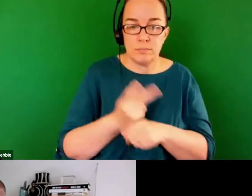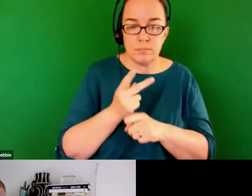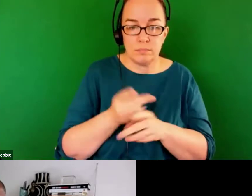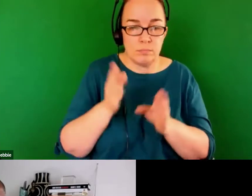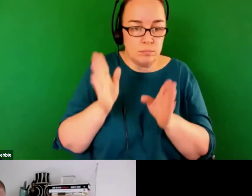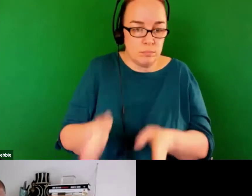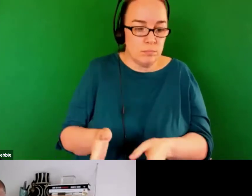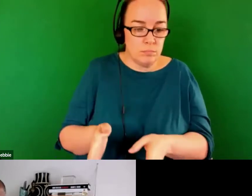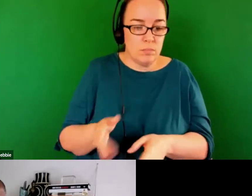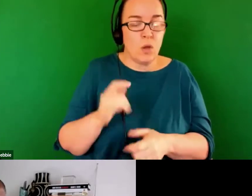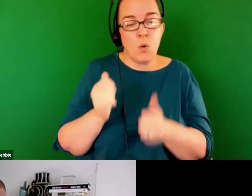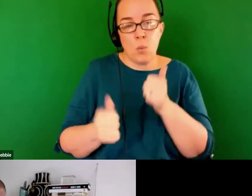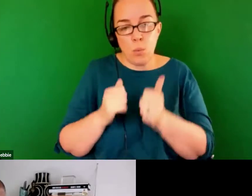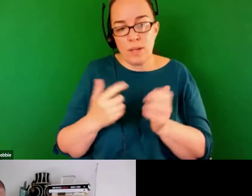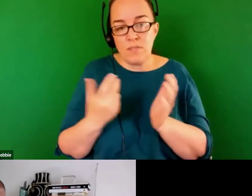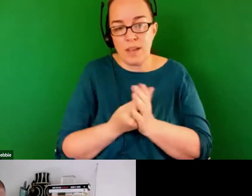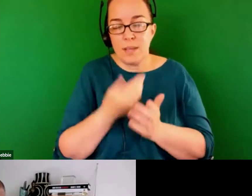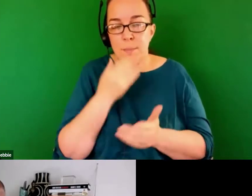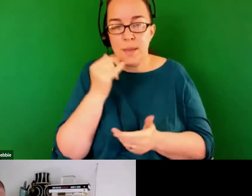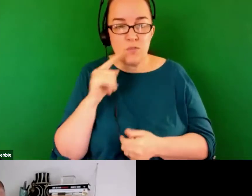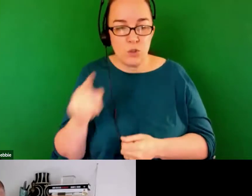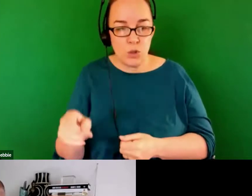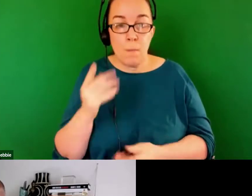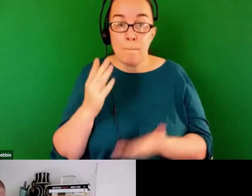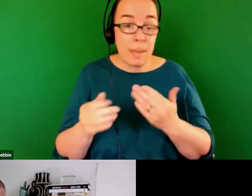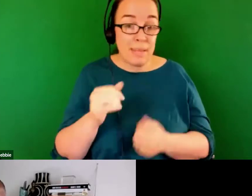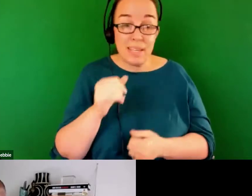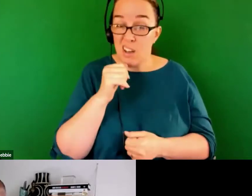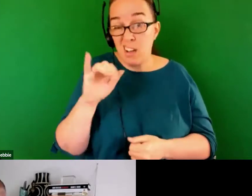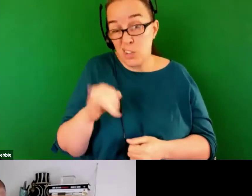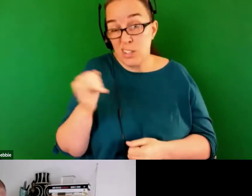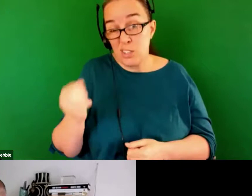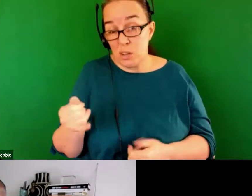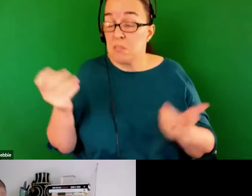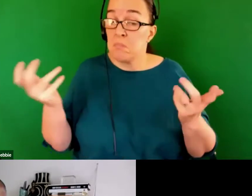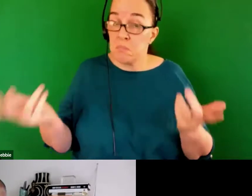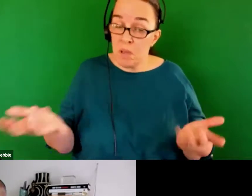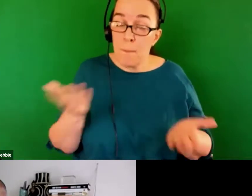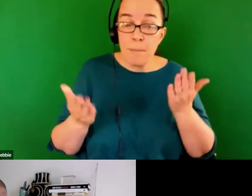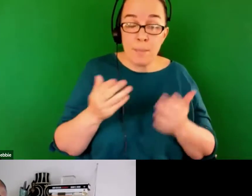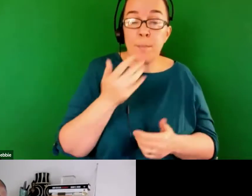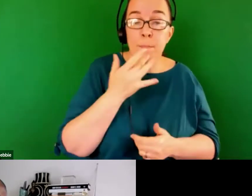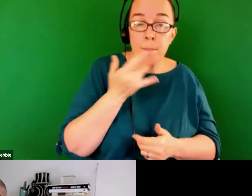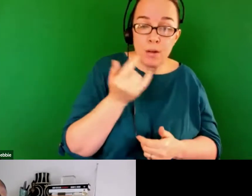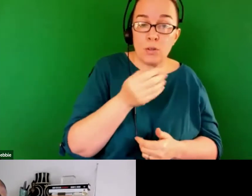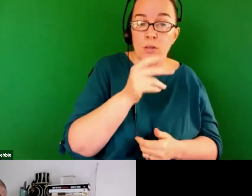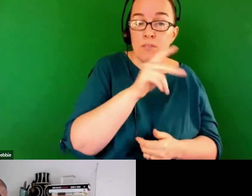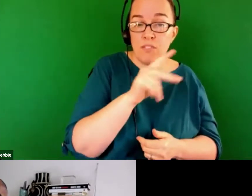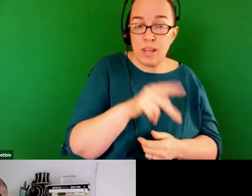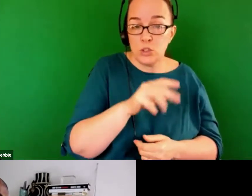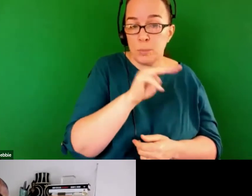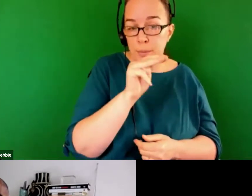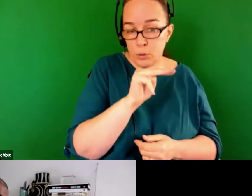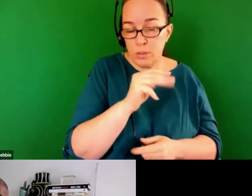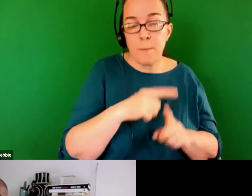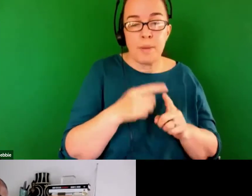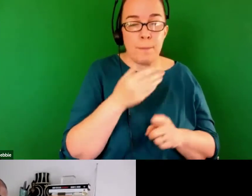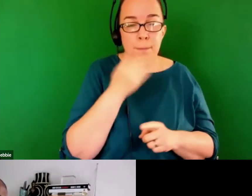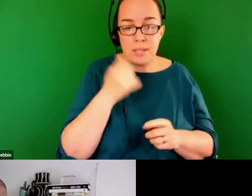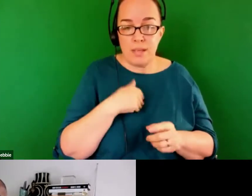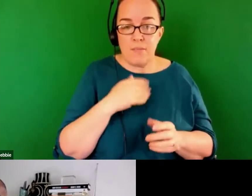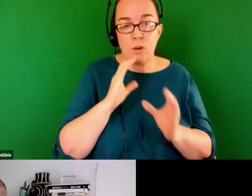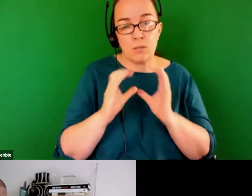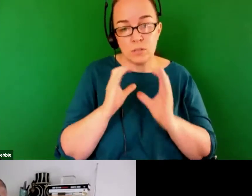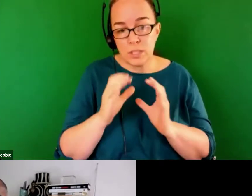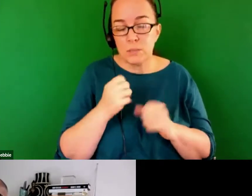about which vaccine is right for you. Maybe it's not the Johnson & Johnson, maybe it's the Pfizer or Moderna, but definitely having that conversation to make sure